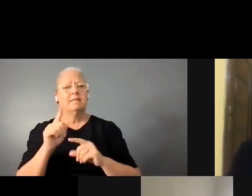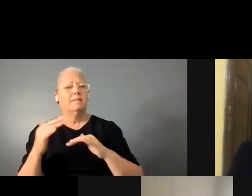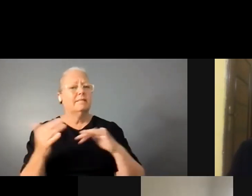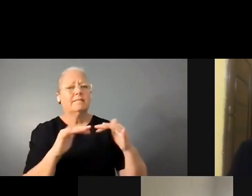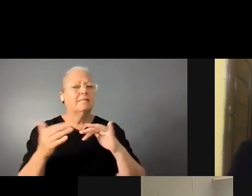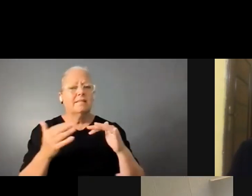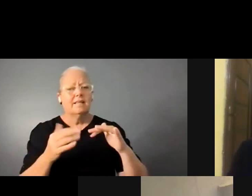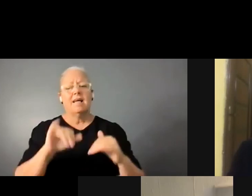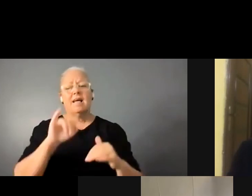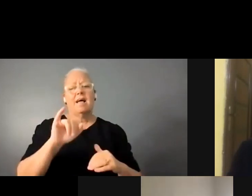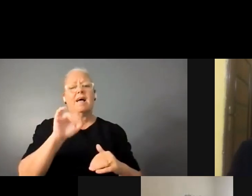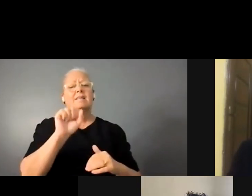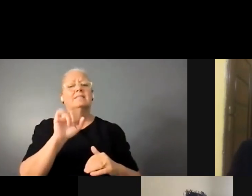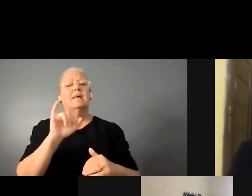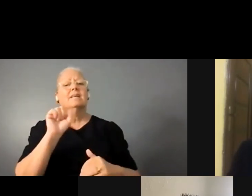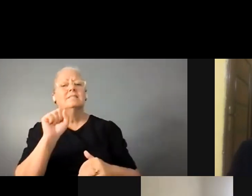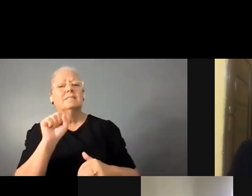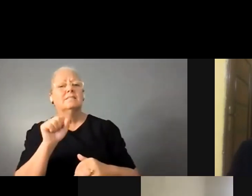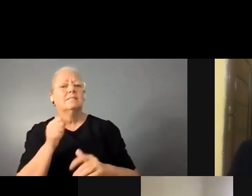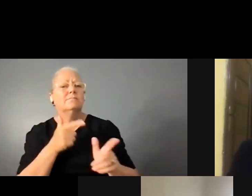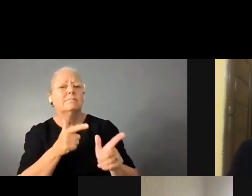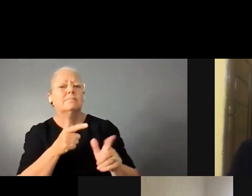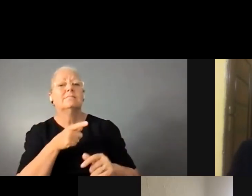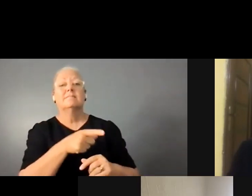became disabled, and